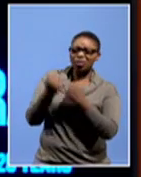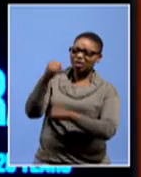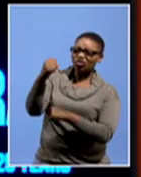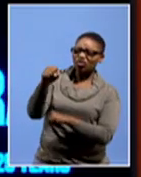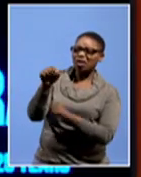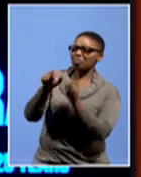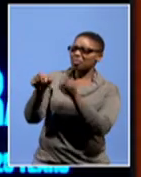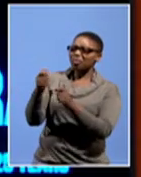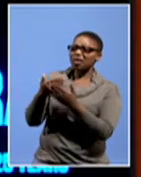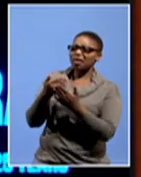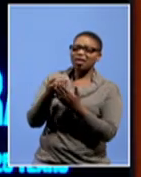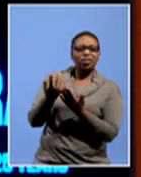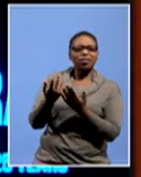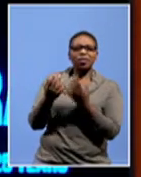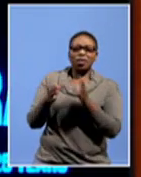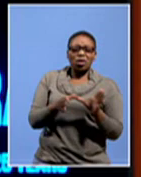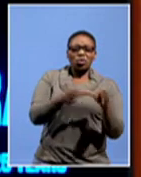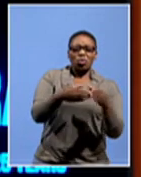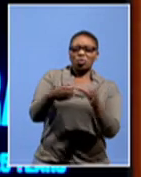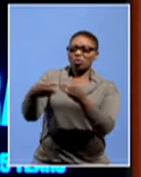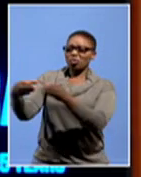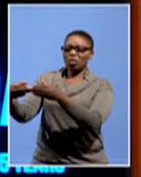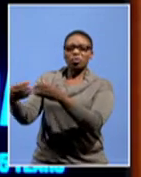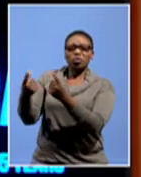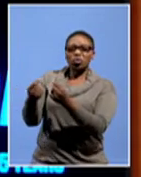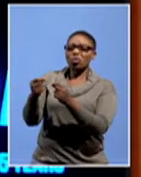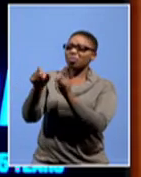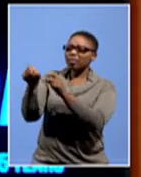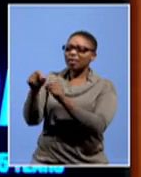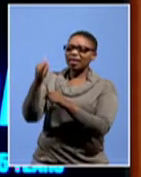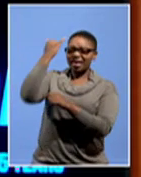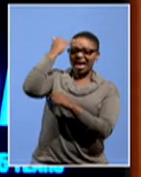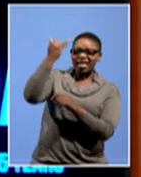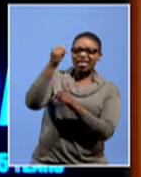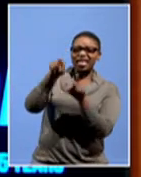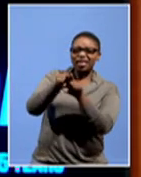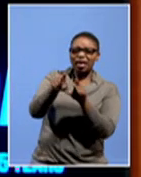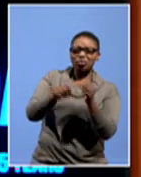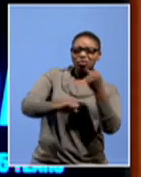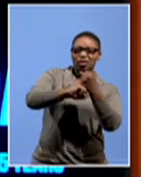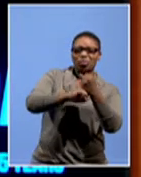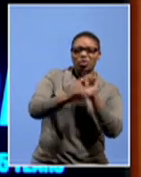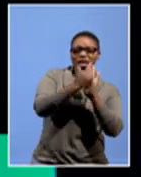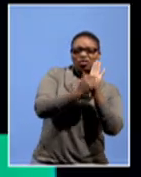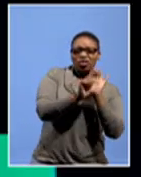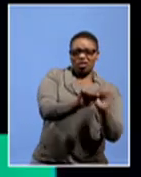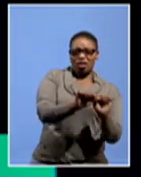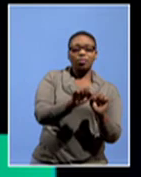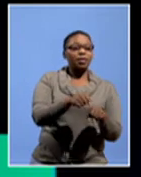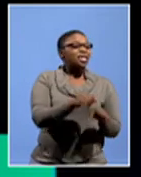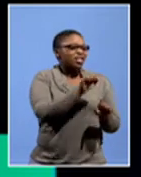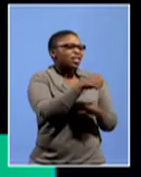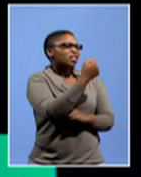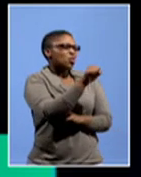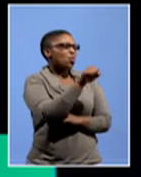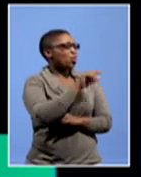are likely to congregate in groups of like-minded individuals to support a particular agenda. Deal with it. Well, yes and no, you